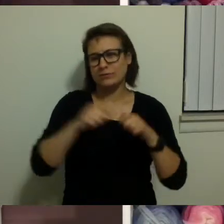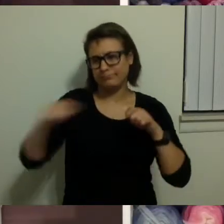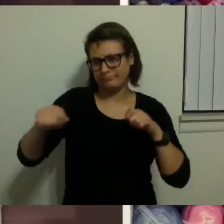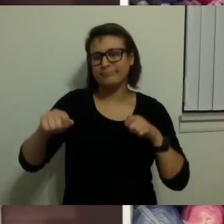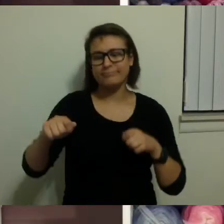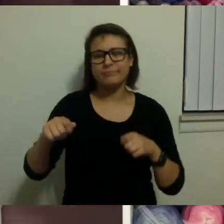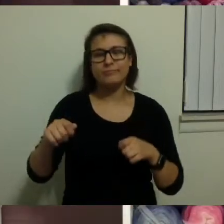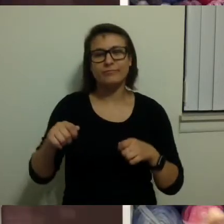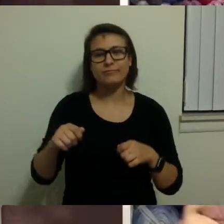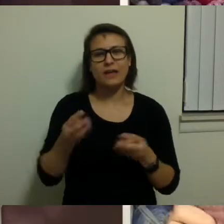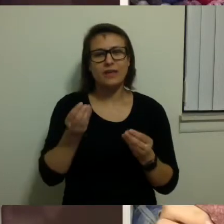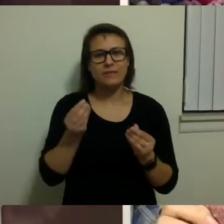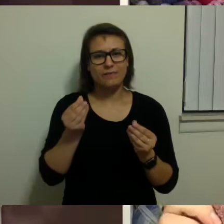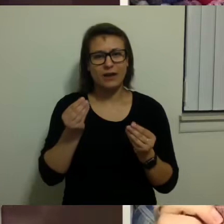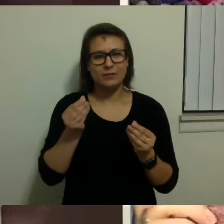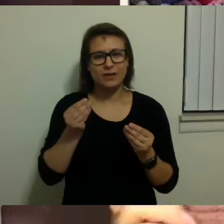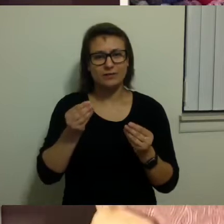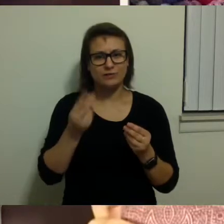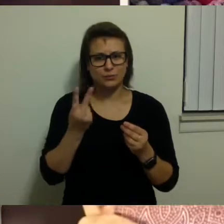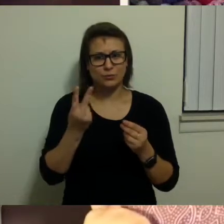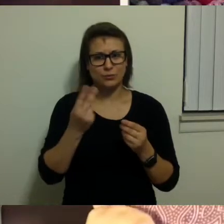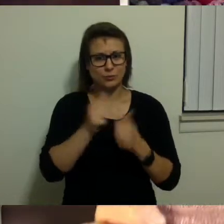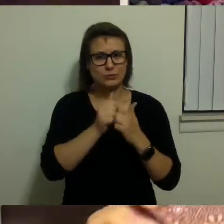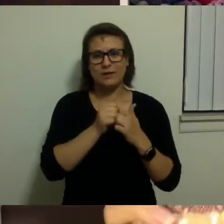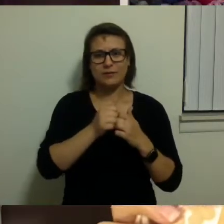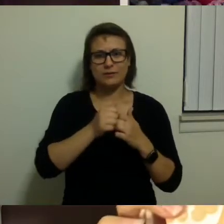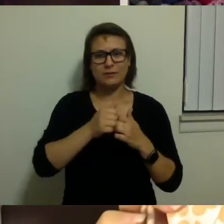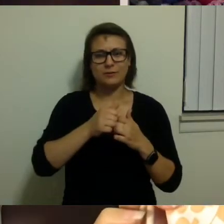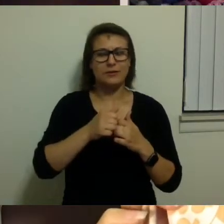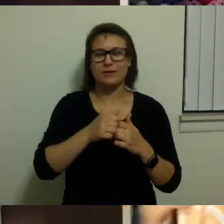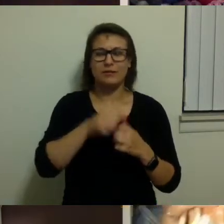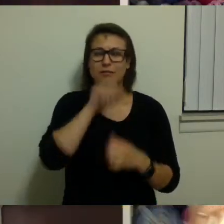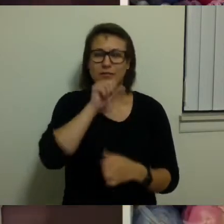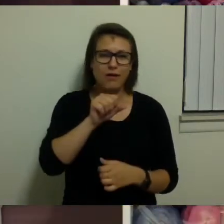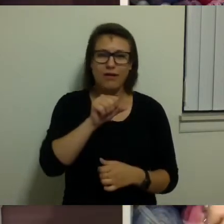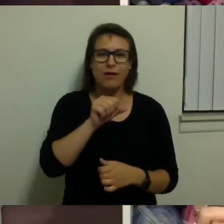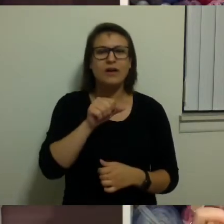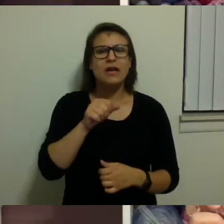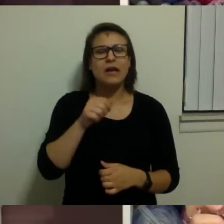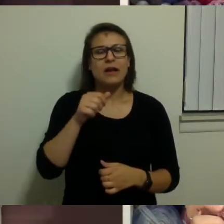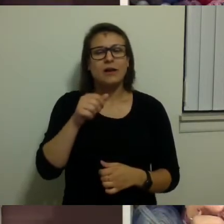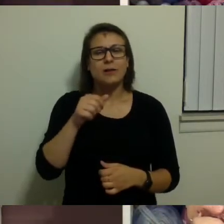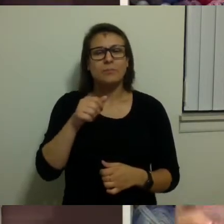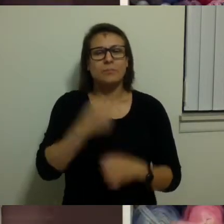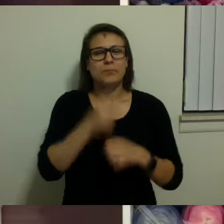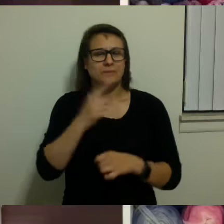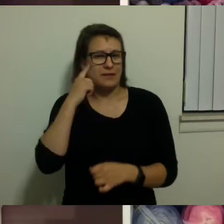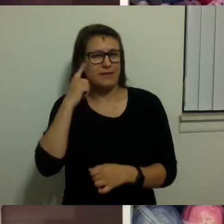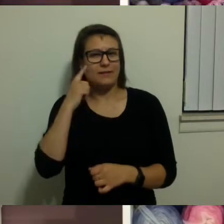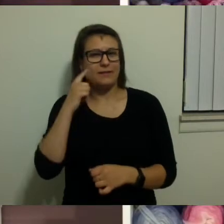and these fabrics together, I love these fabrics together. This reminds me of Alice in